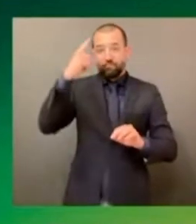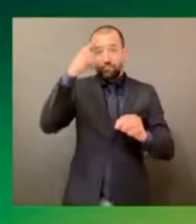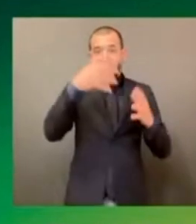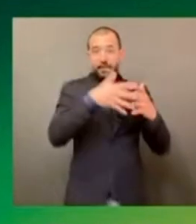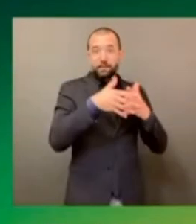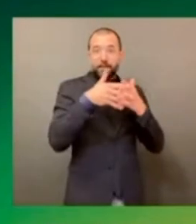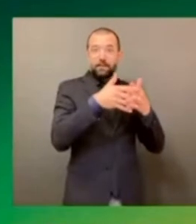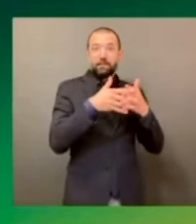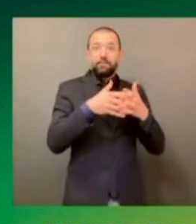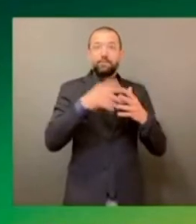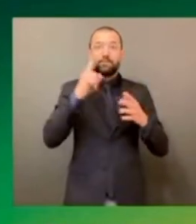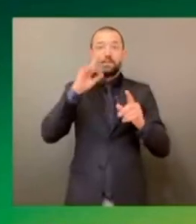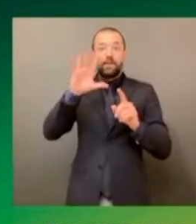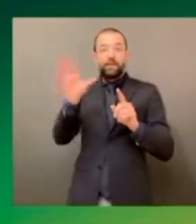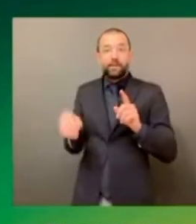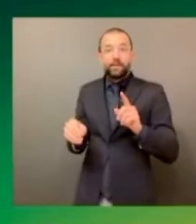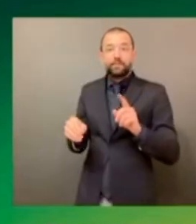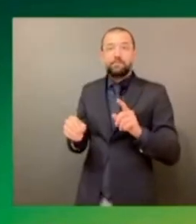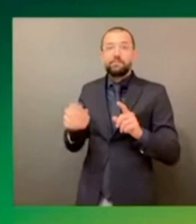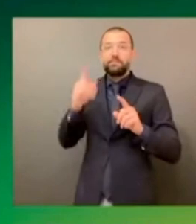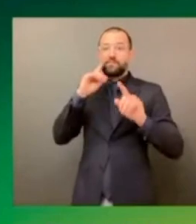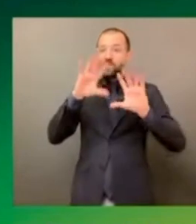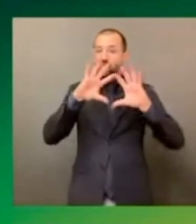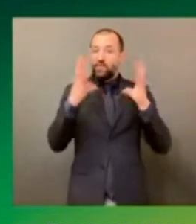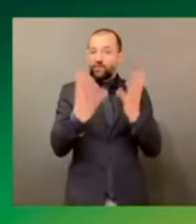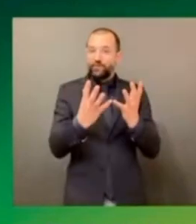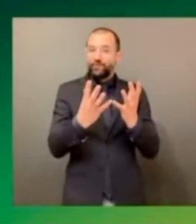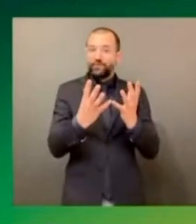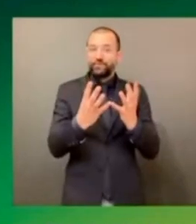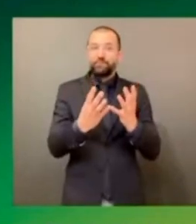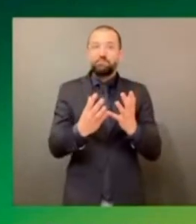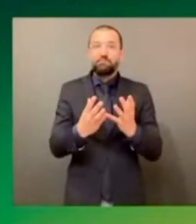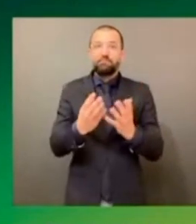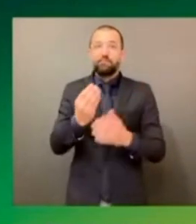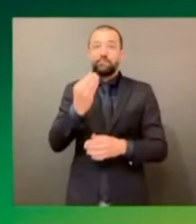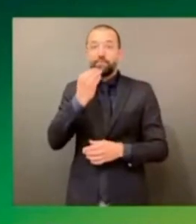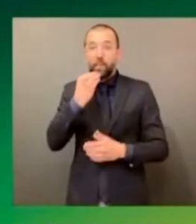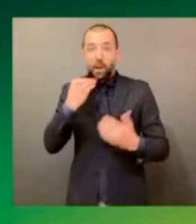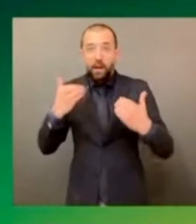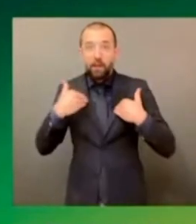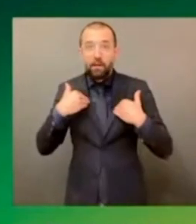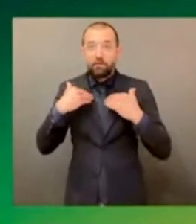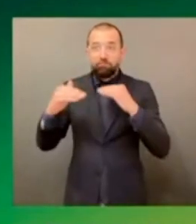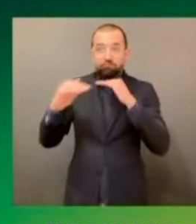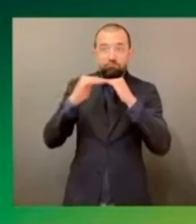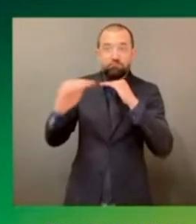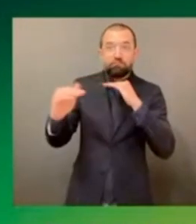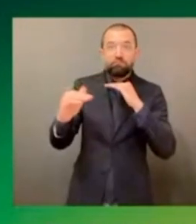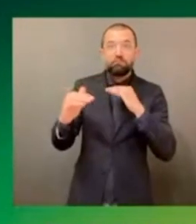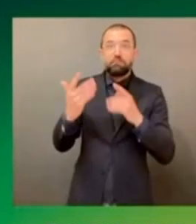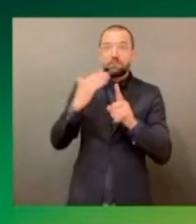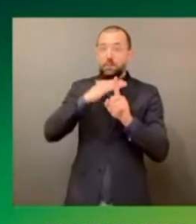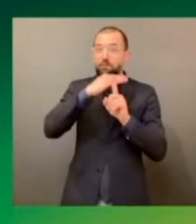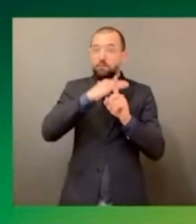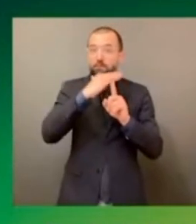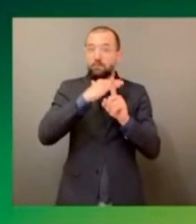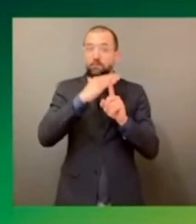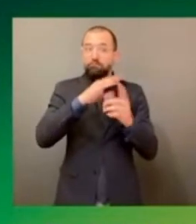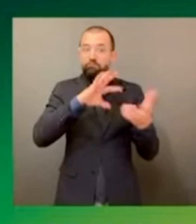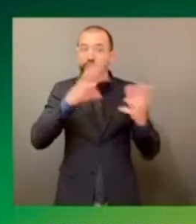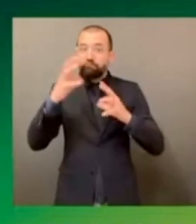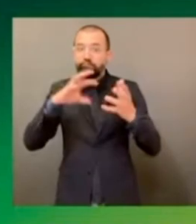food security, the climate crisis, public health, and resilient supply